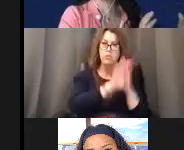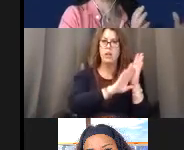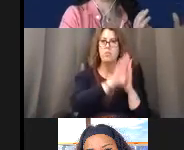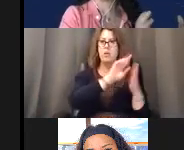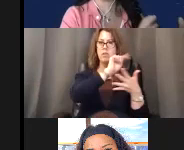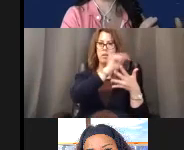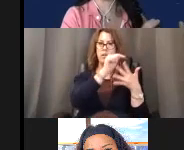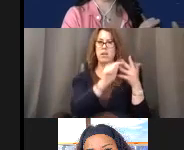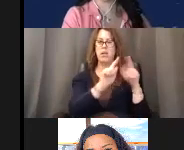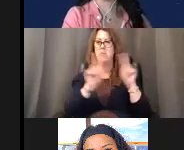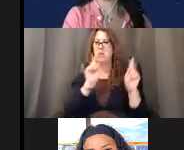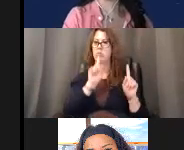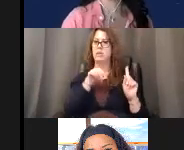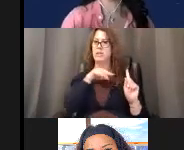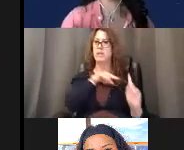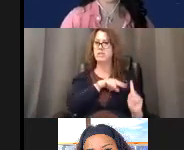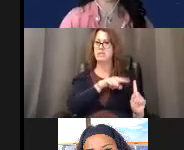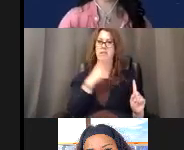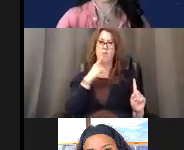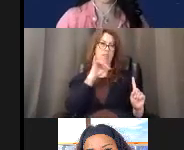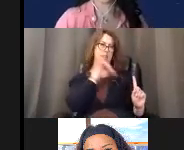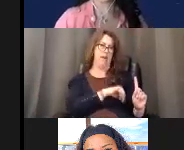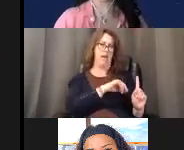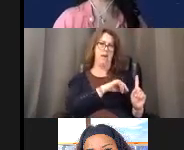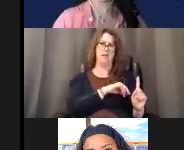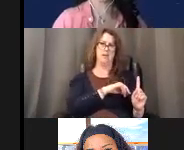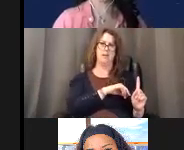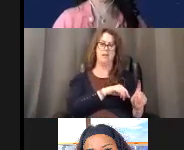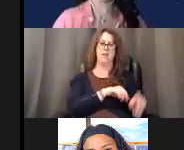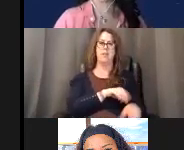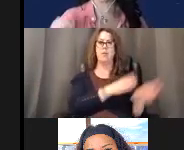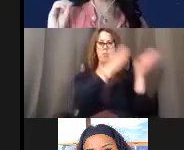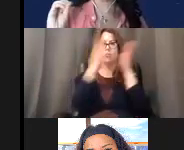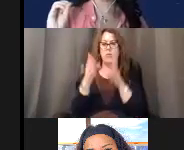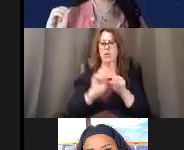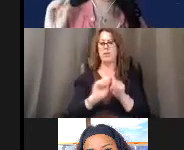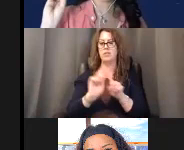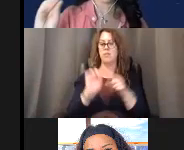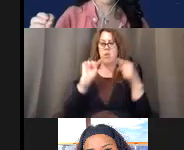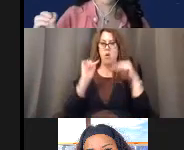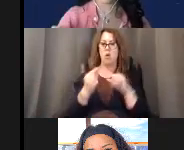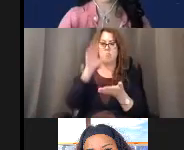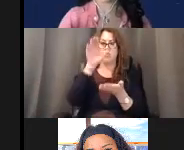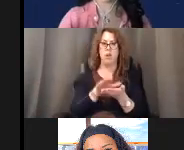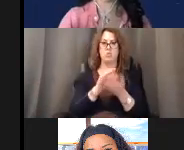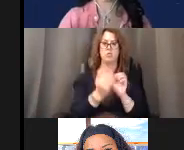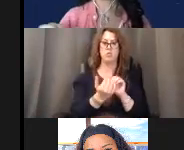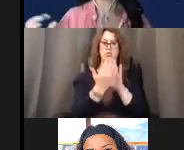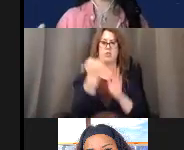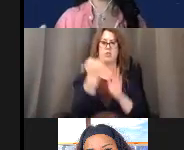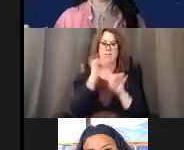really positioned in this front end. And then we have these harm reduction strategies that are once a system has touched a young